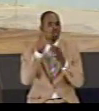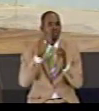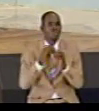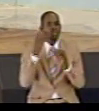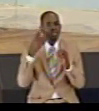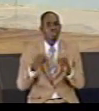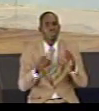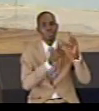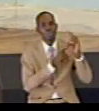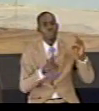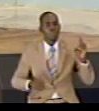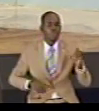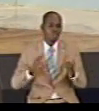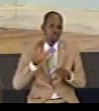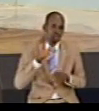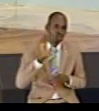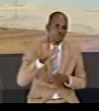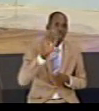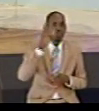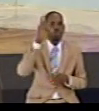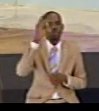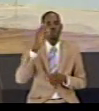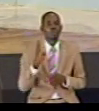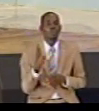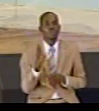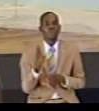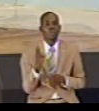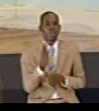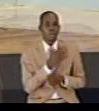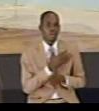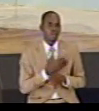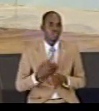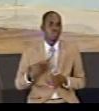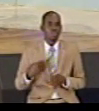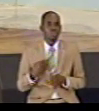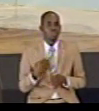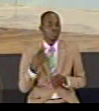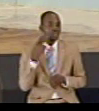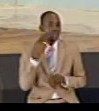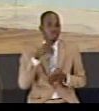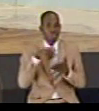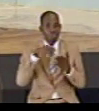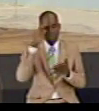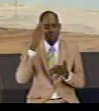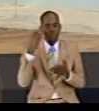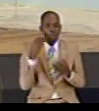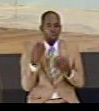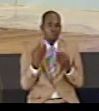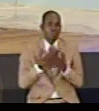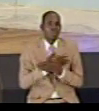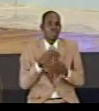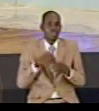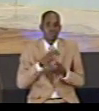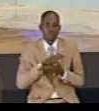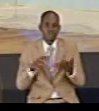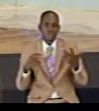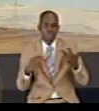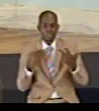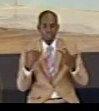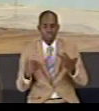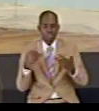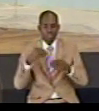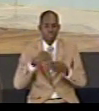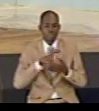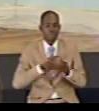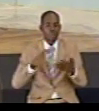was afraid in verse 3. And now in verse 20, believe in the Lord your God,